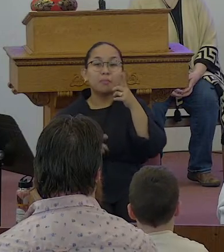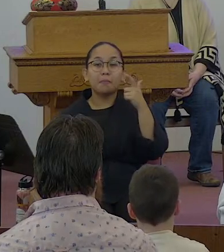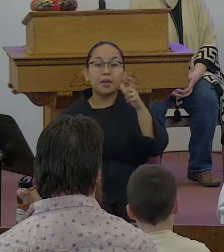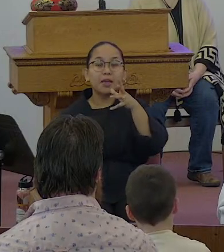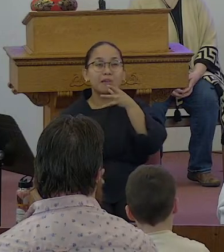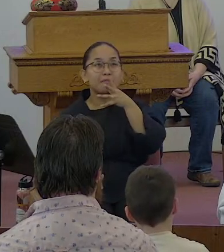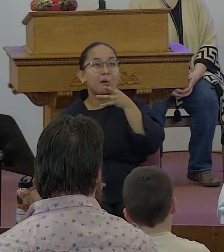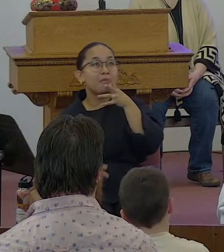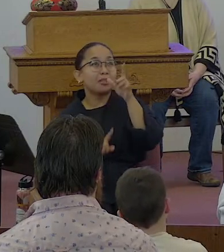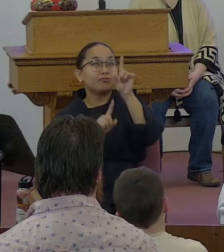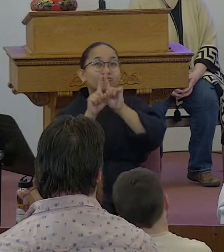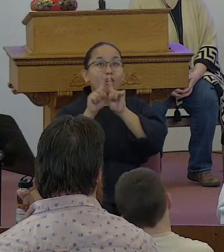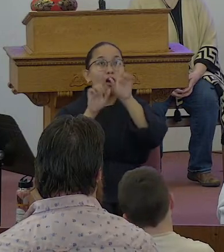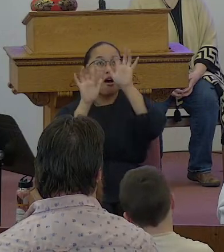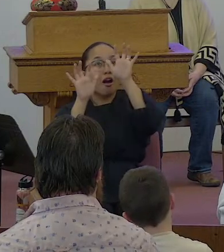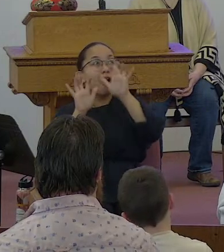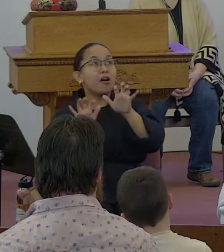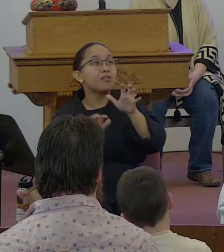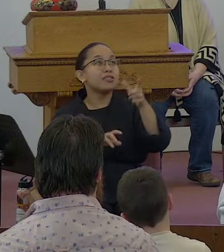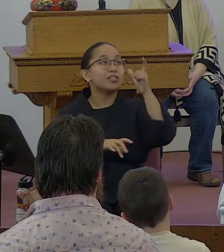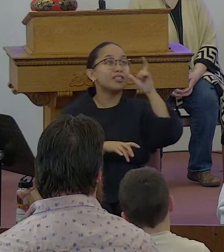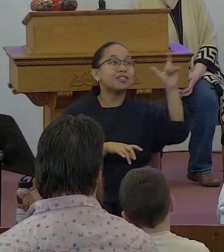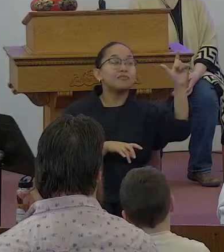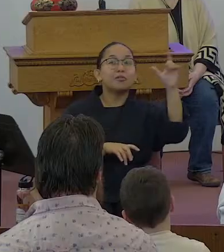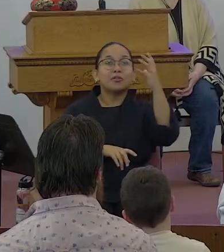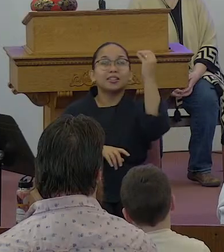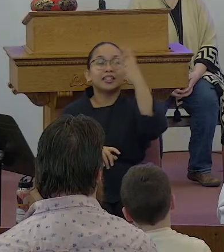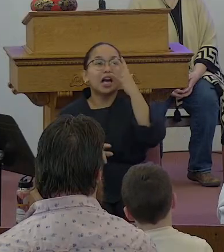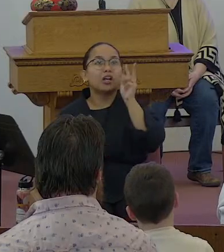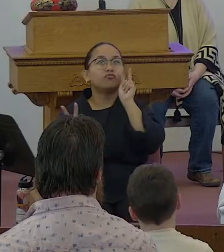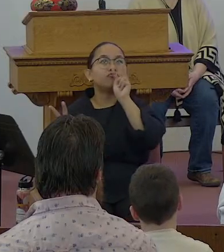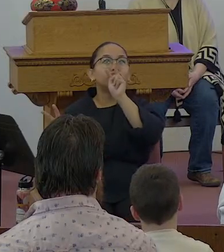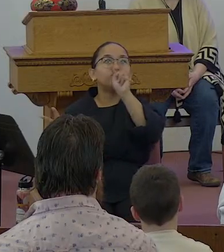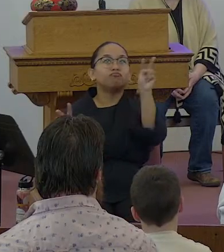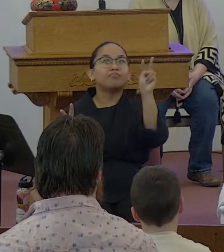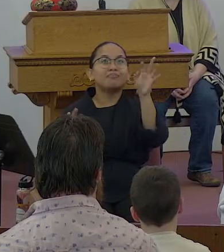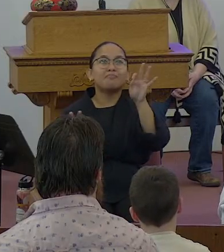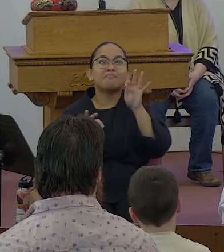her sky just in time for little baby's nap.